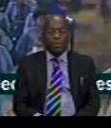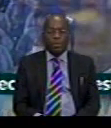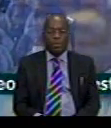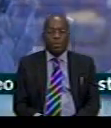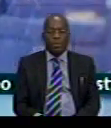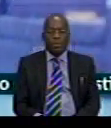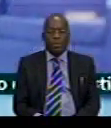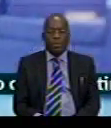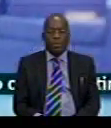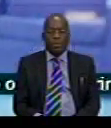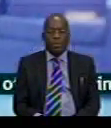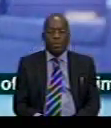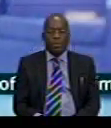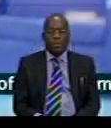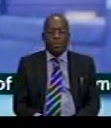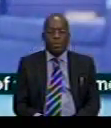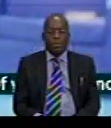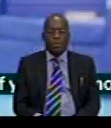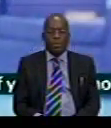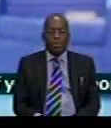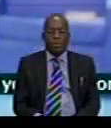Bon, j'ai fait.